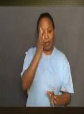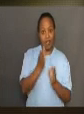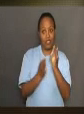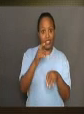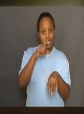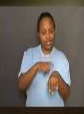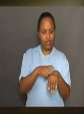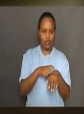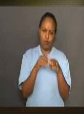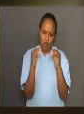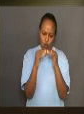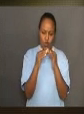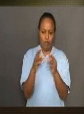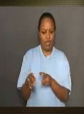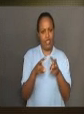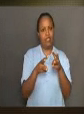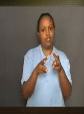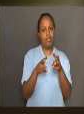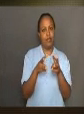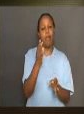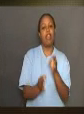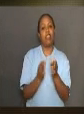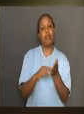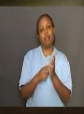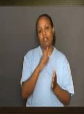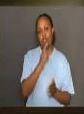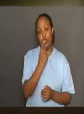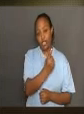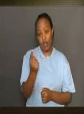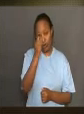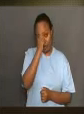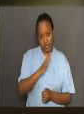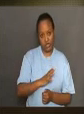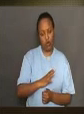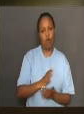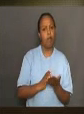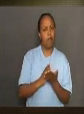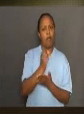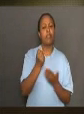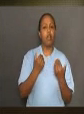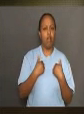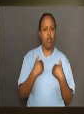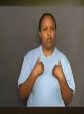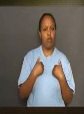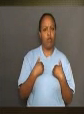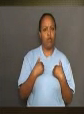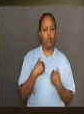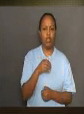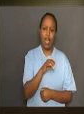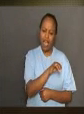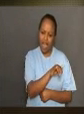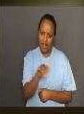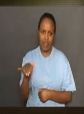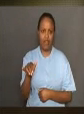justice. It means that everyone has the right to undergo the same process